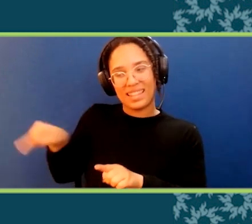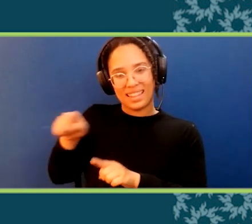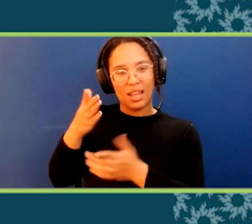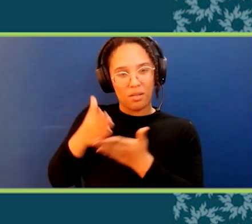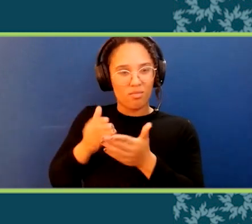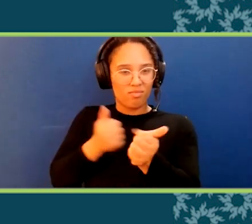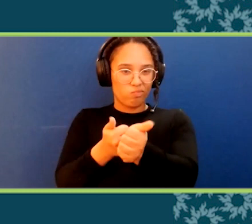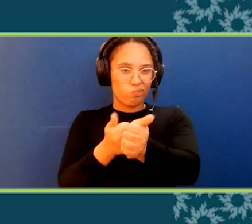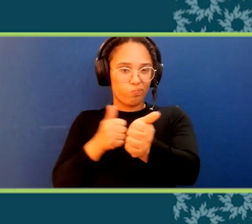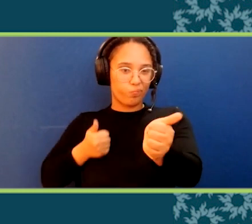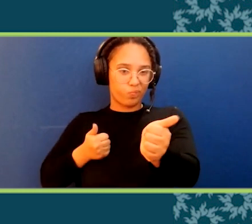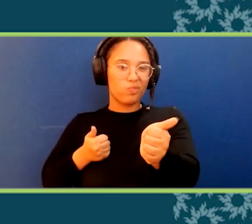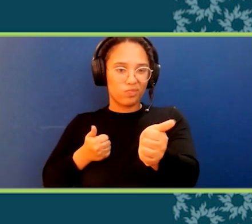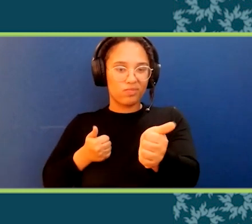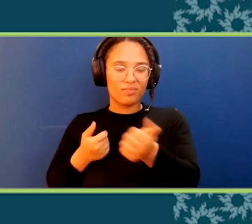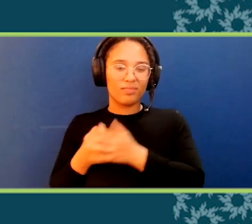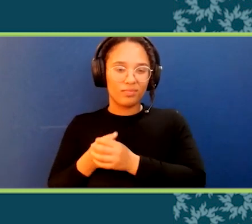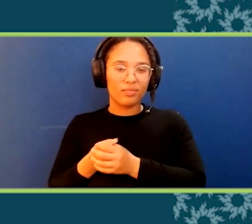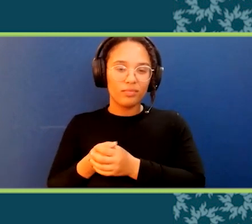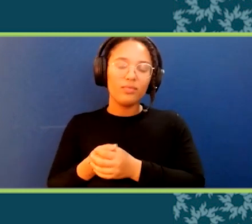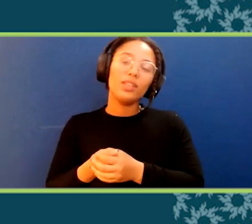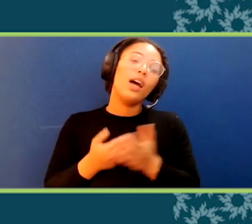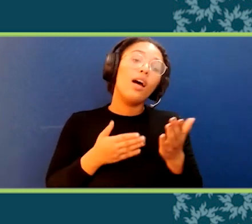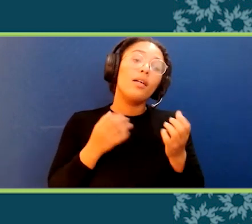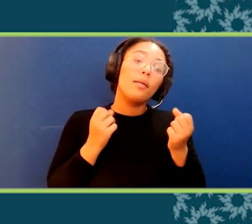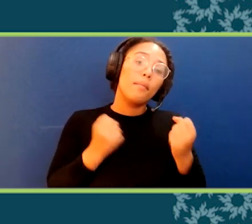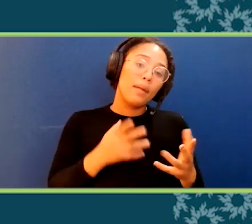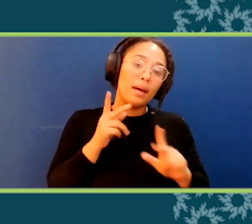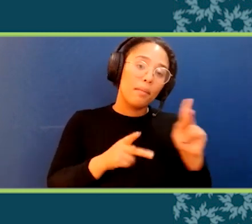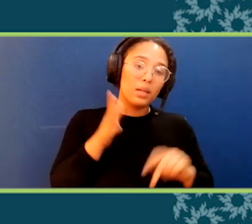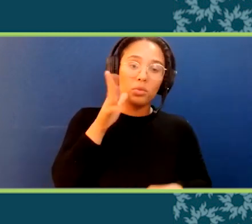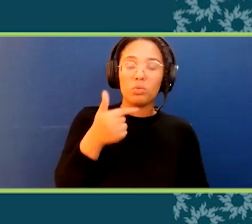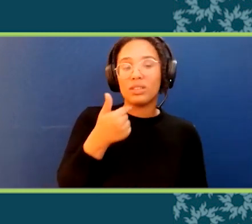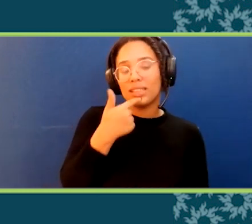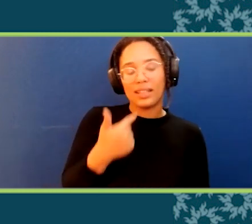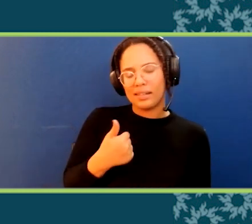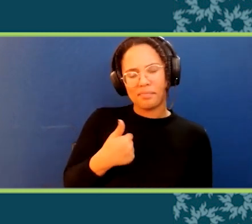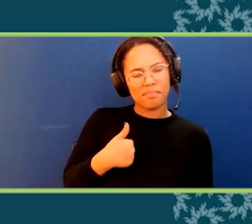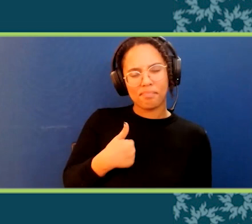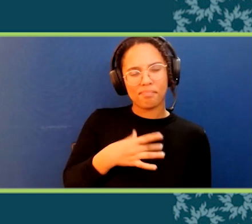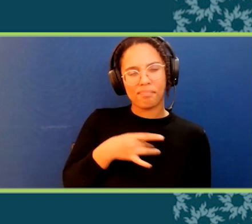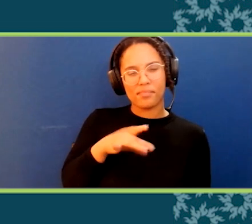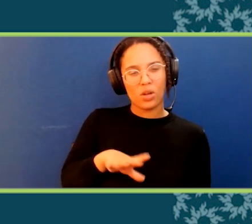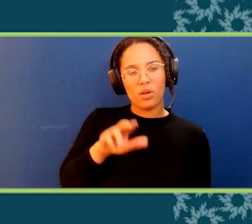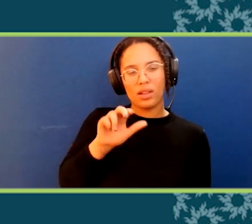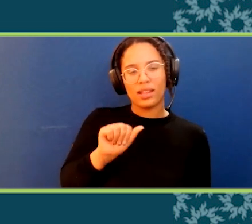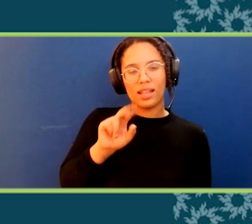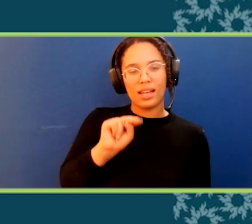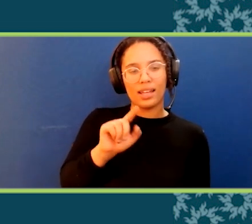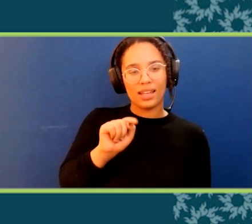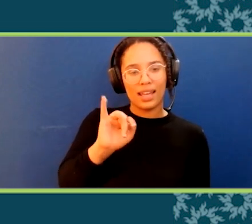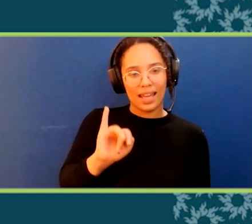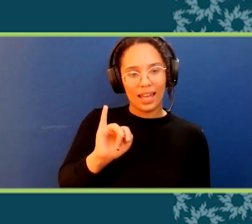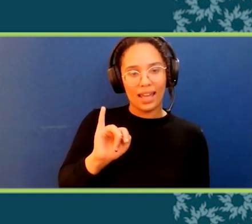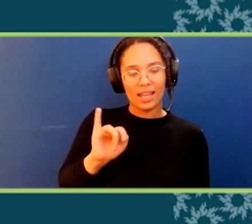Often people will say, well, we shouldn't critique, like, I'm not a big fan of anti-hero narratives because I just think it models